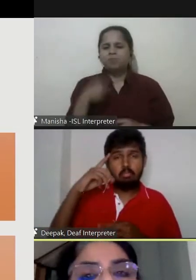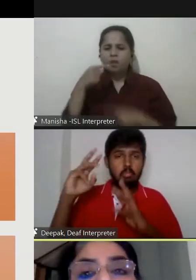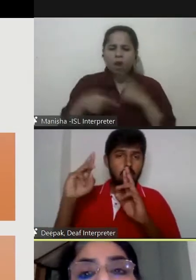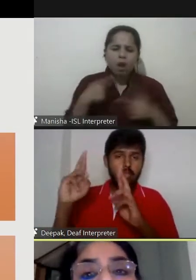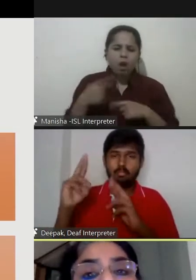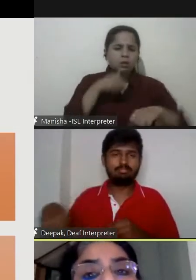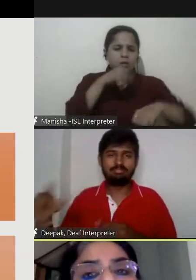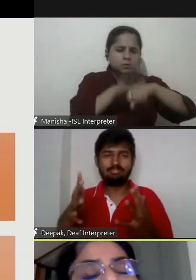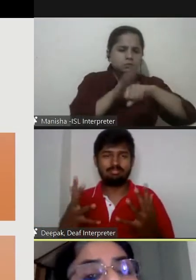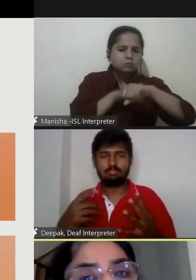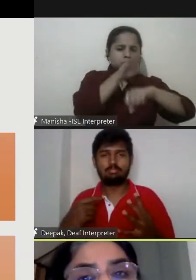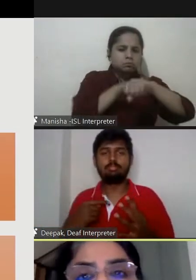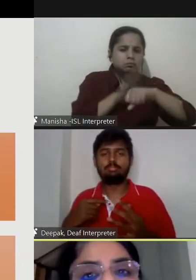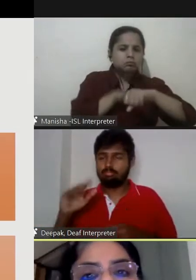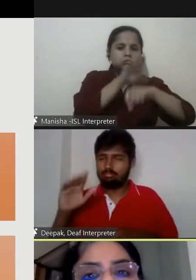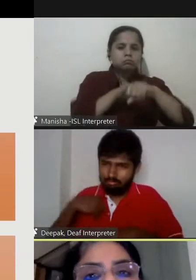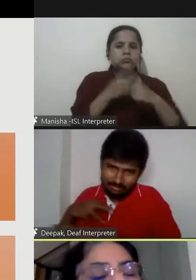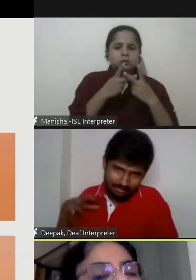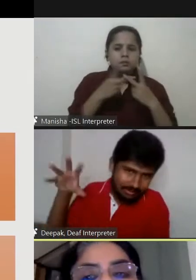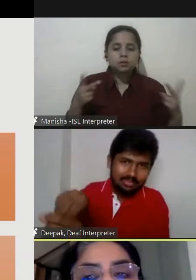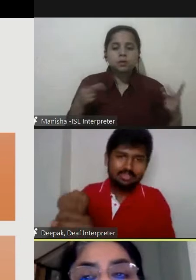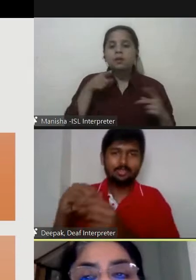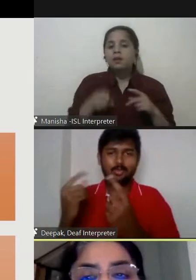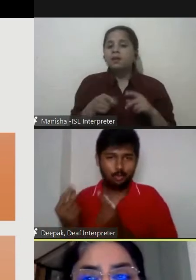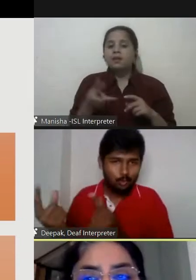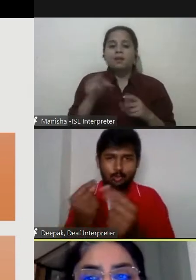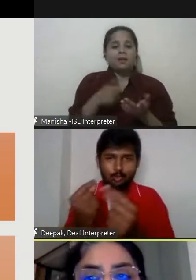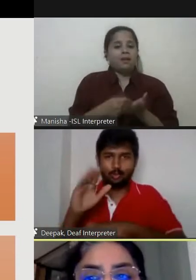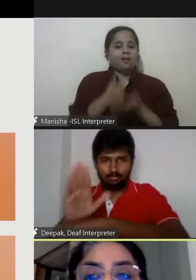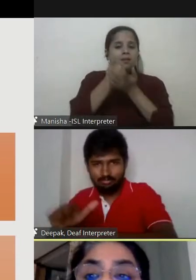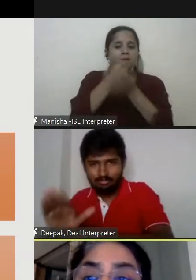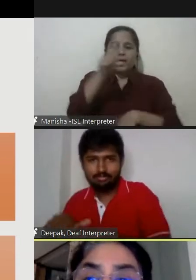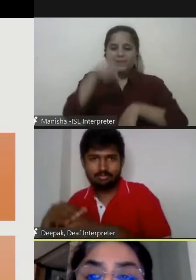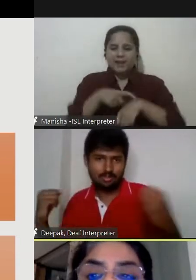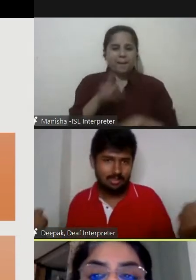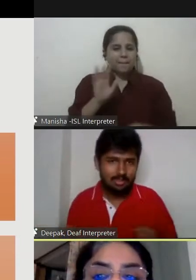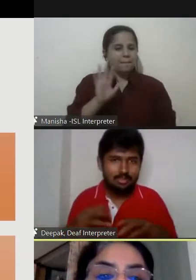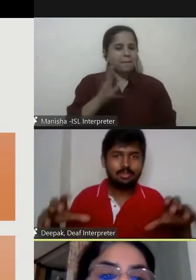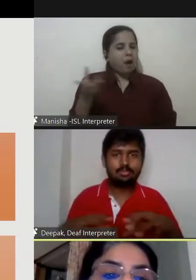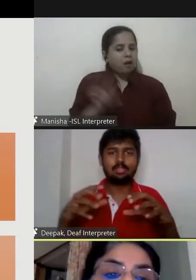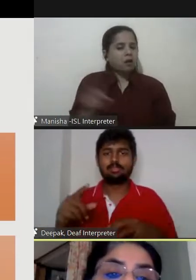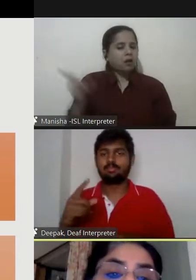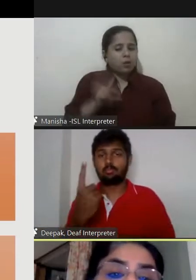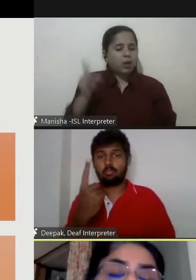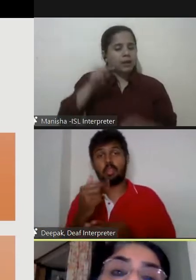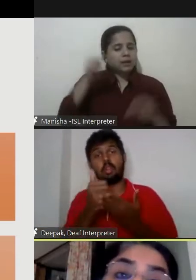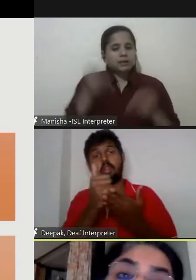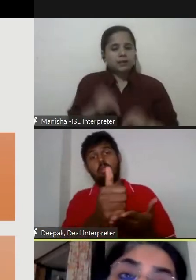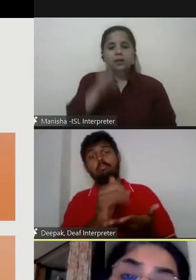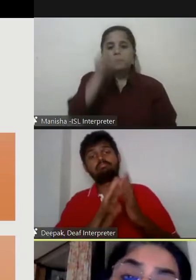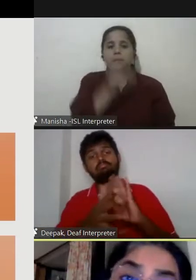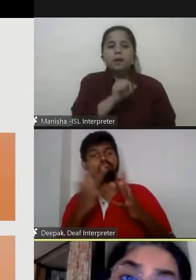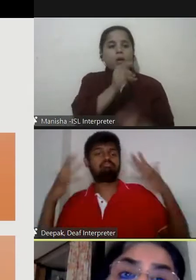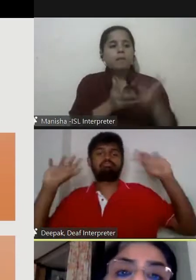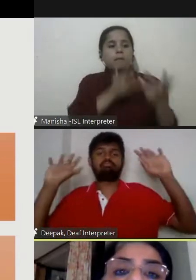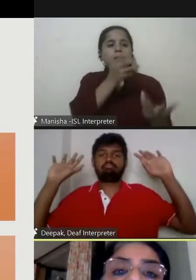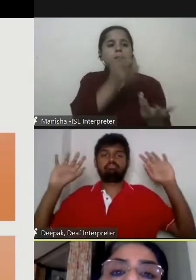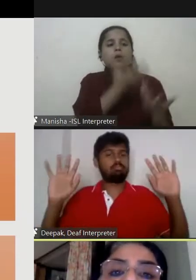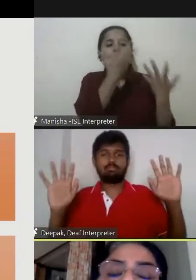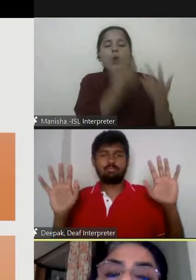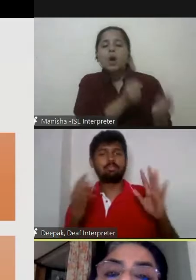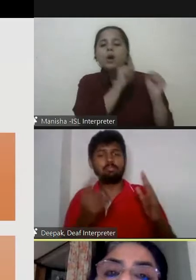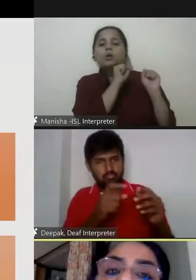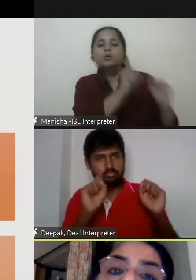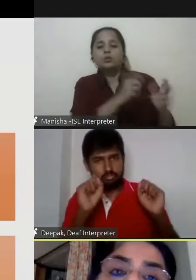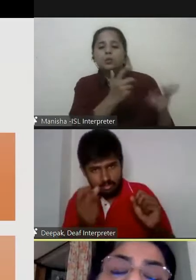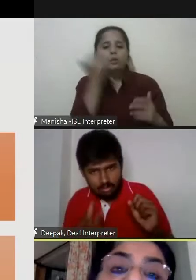because rehabilitation is a process and not a one-time thing. Person-centric care, sharing knowledge about